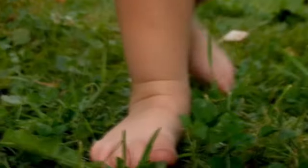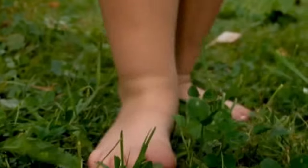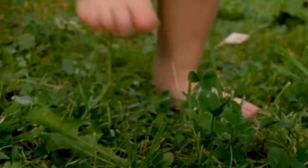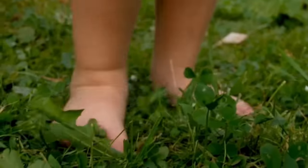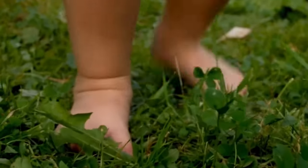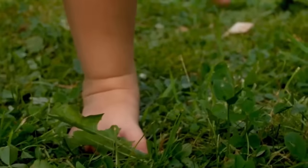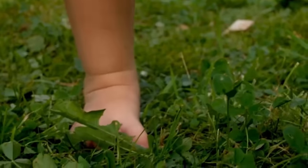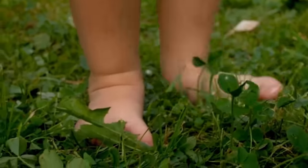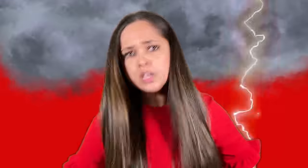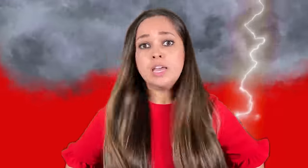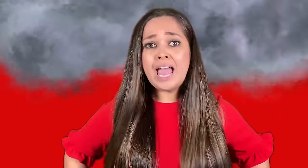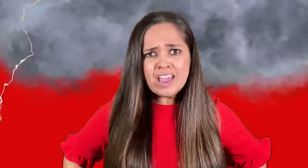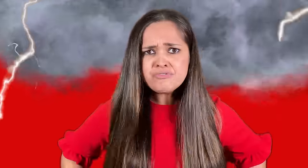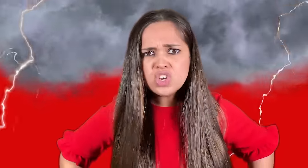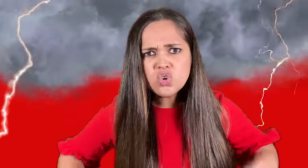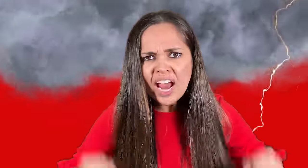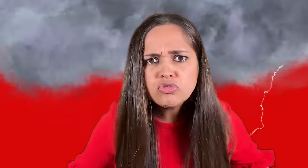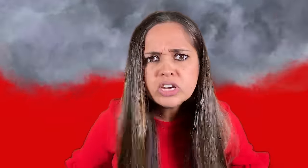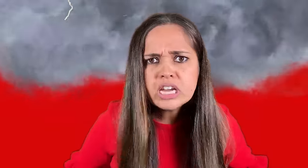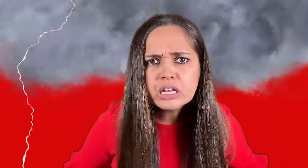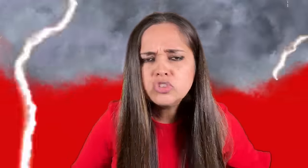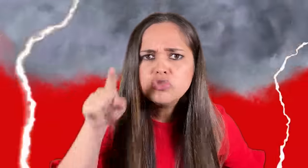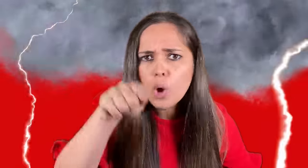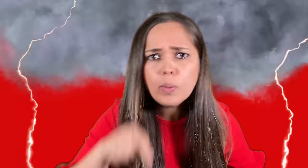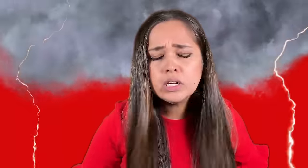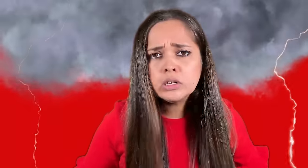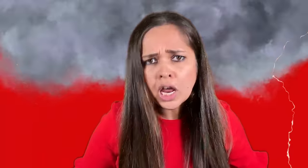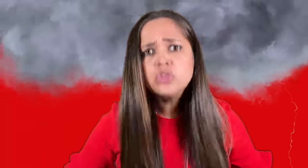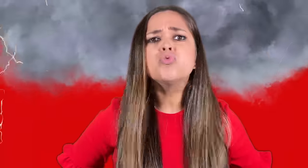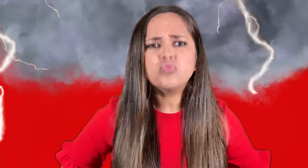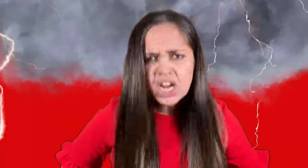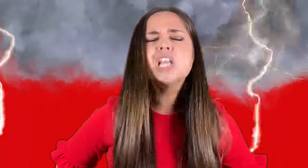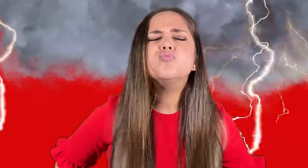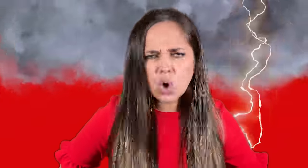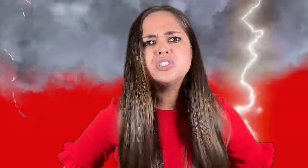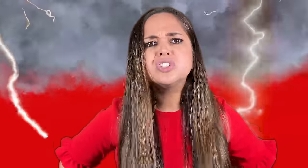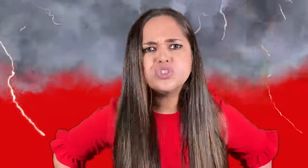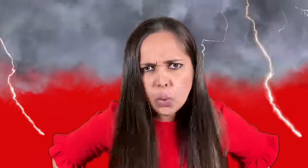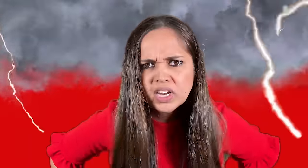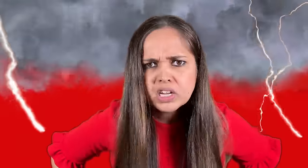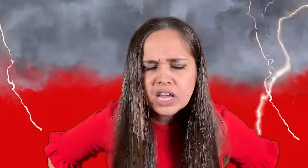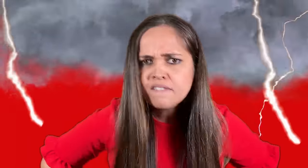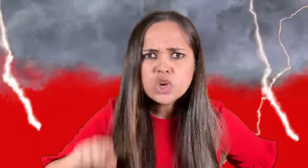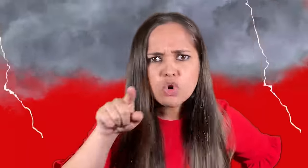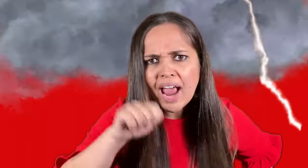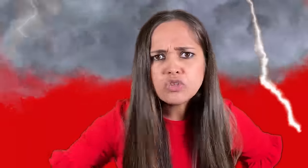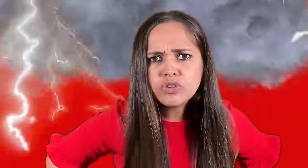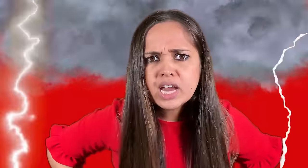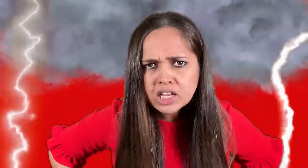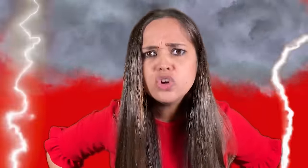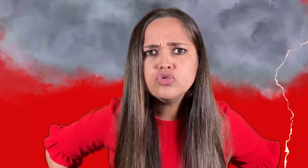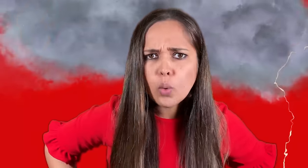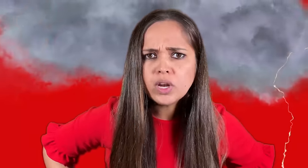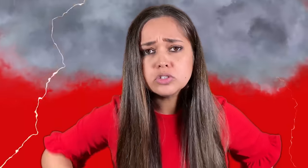Stomp your feet. If you're angry and you know it, and you really want to show it. If you're